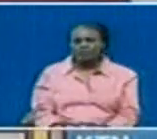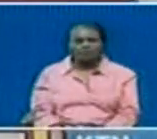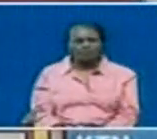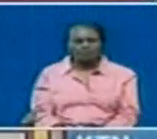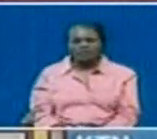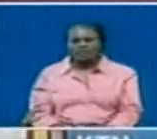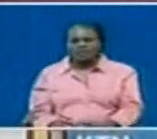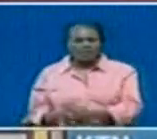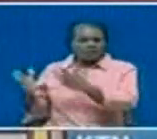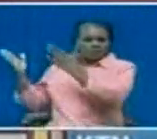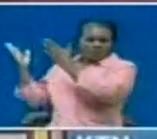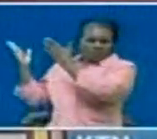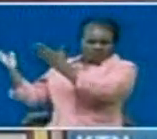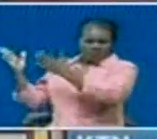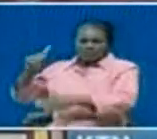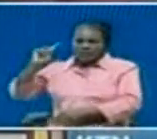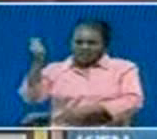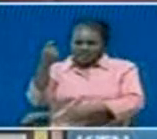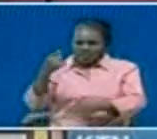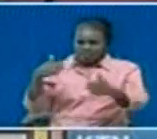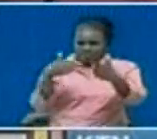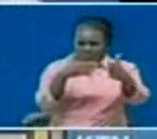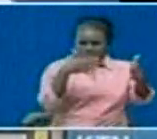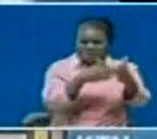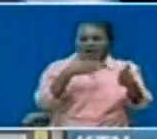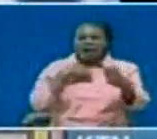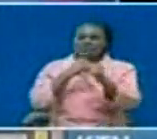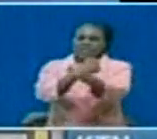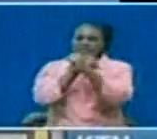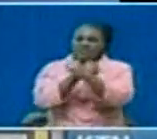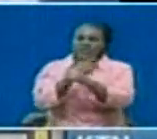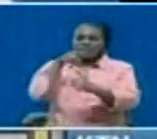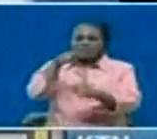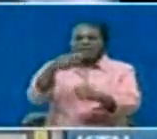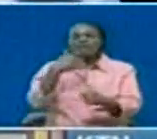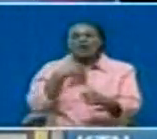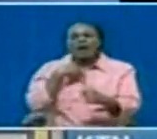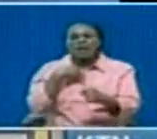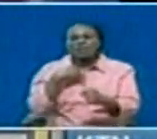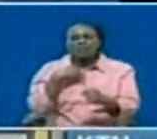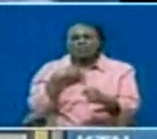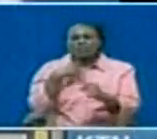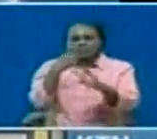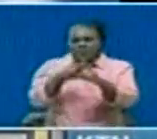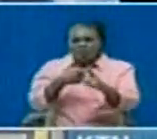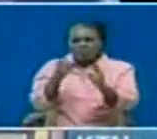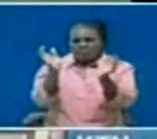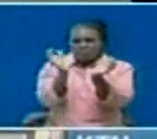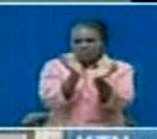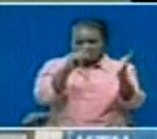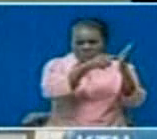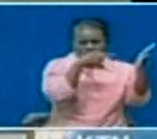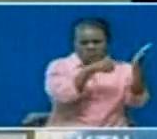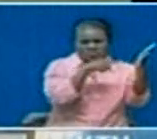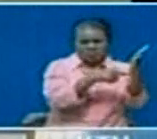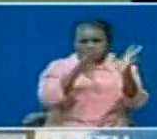Head coach Adel Amrush, together with his legal team, is building a watertight defense that he hopes will exonerate him from the spitting charges that have been leveled at him